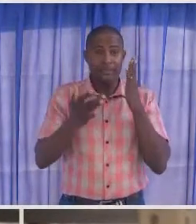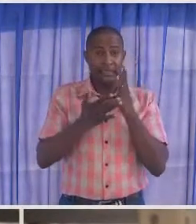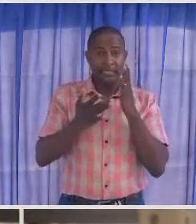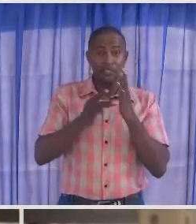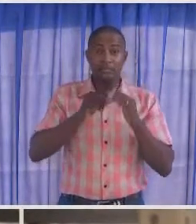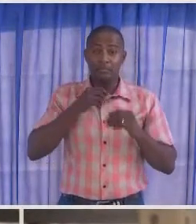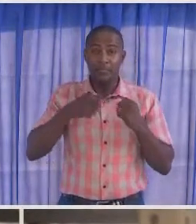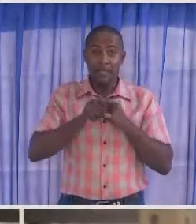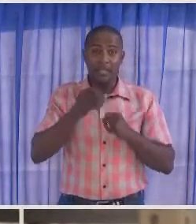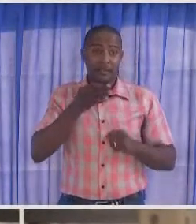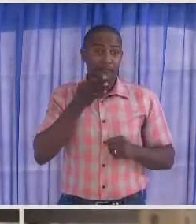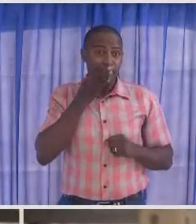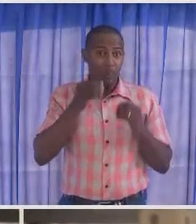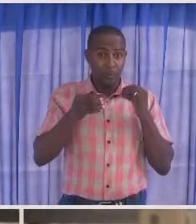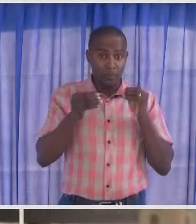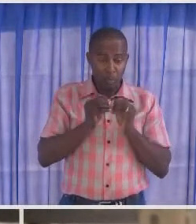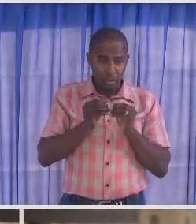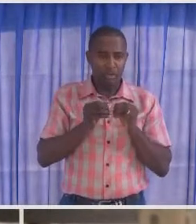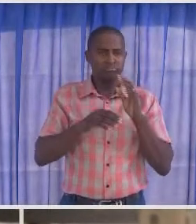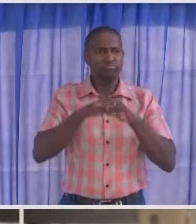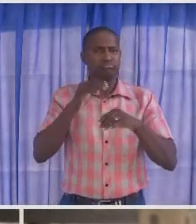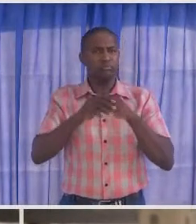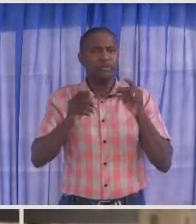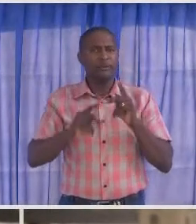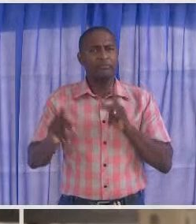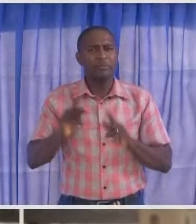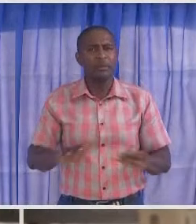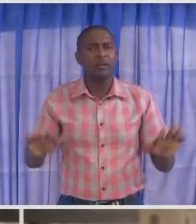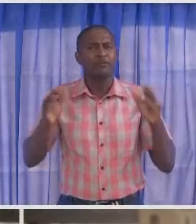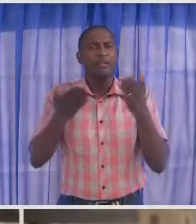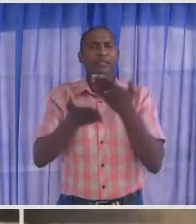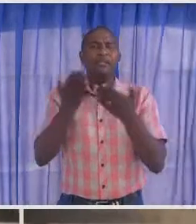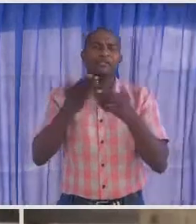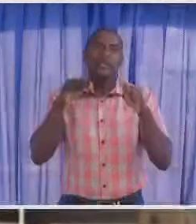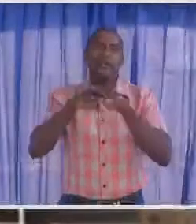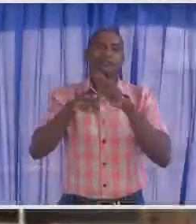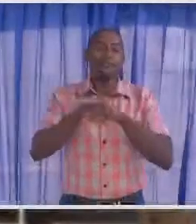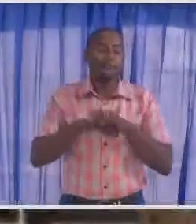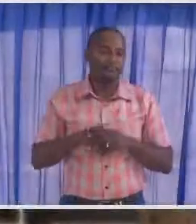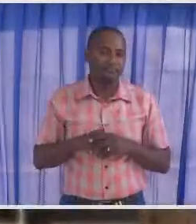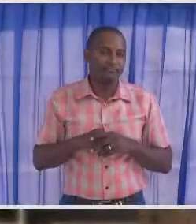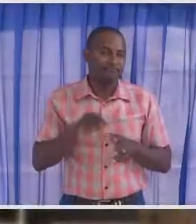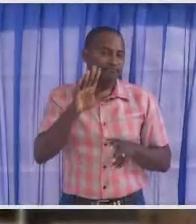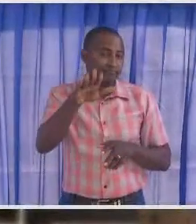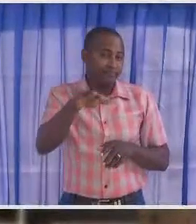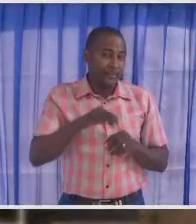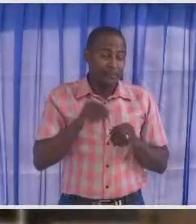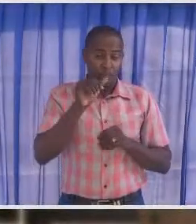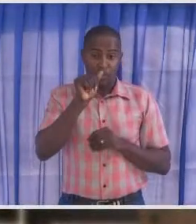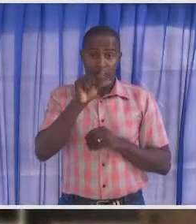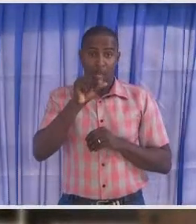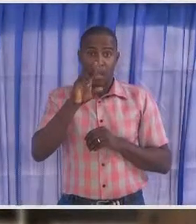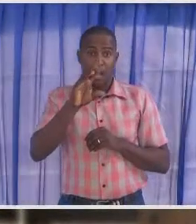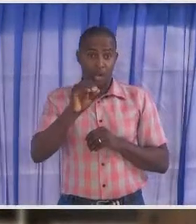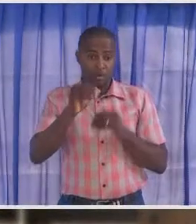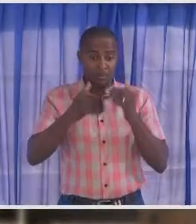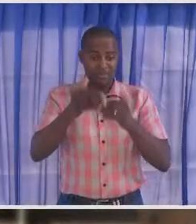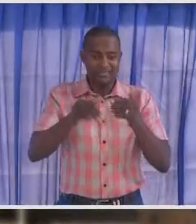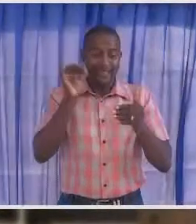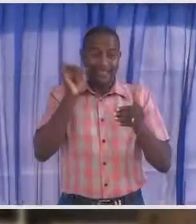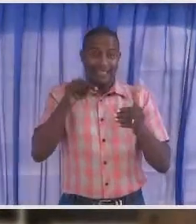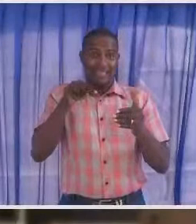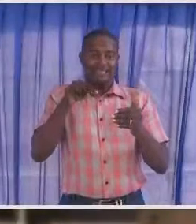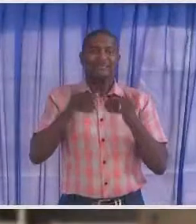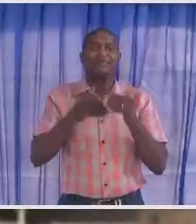more convenient, of high nutritional value and easily accessible. The thing with agro-processing, it's really a process, and